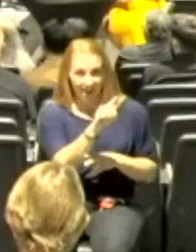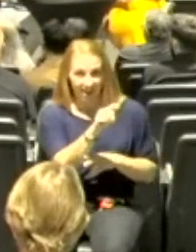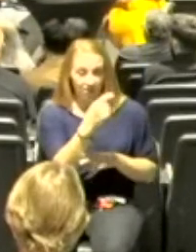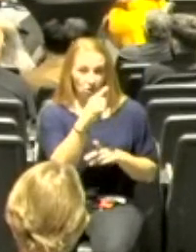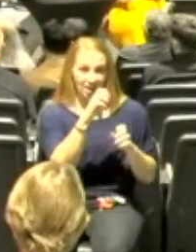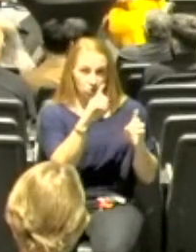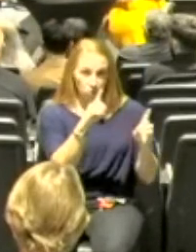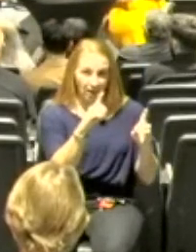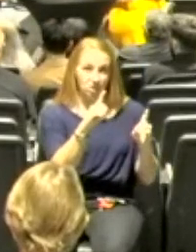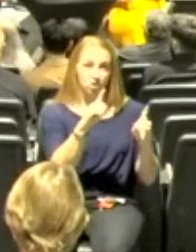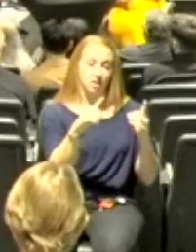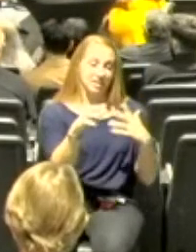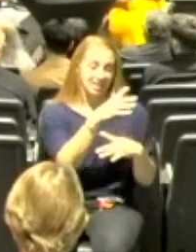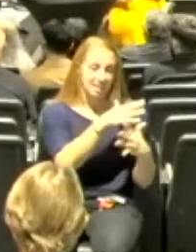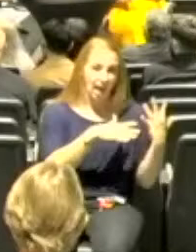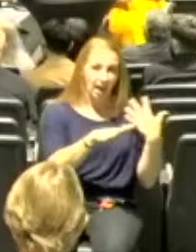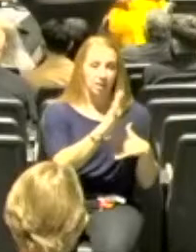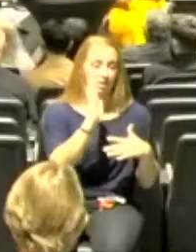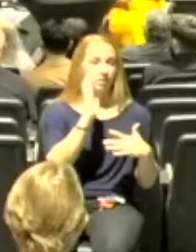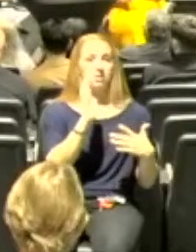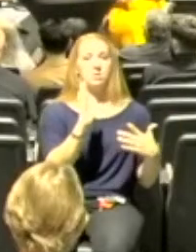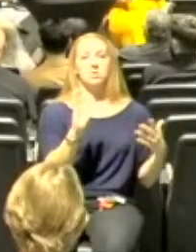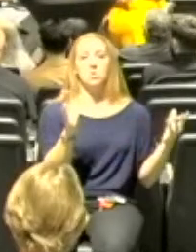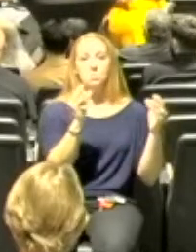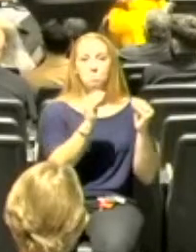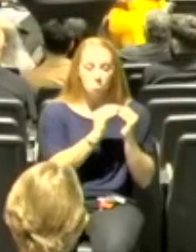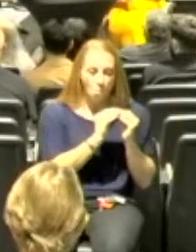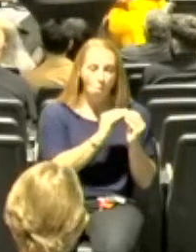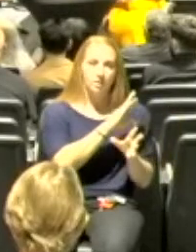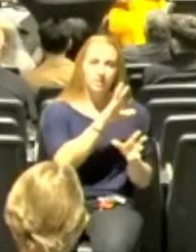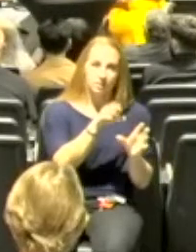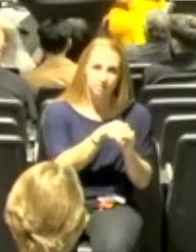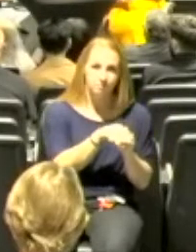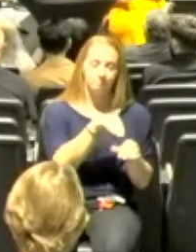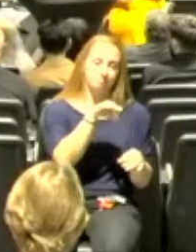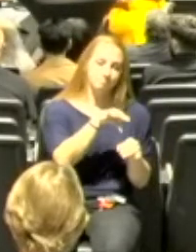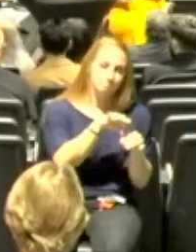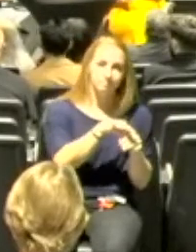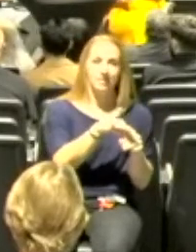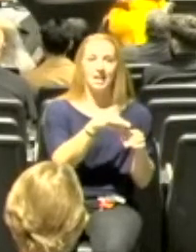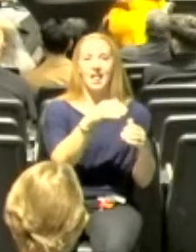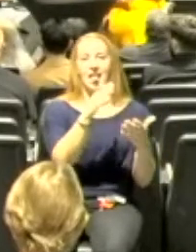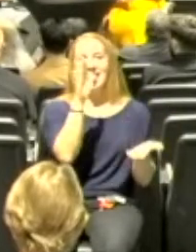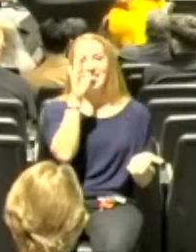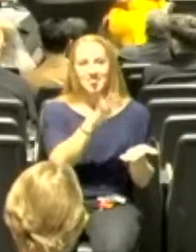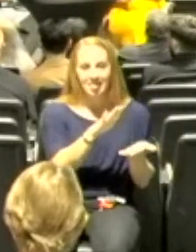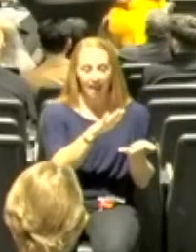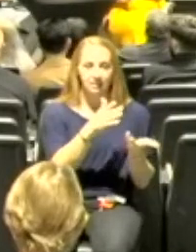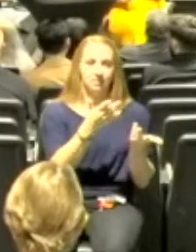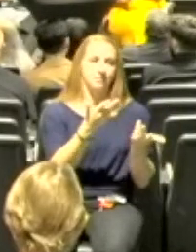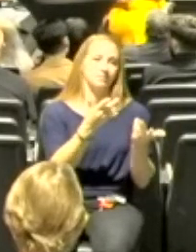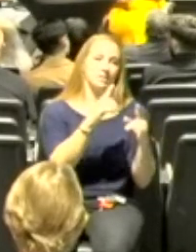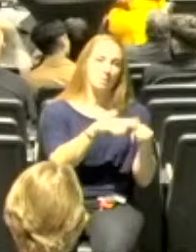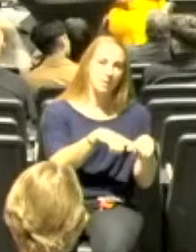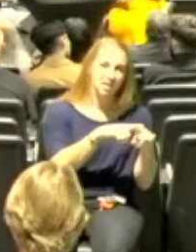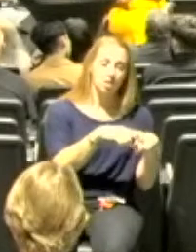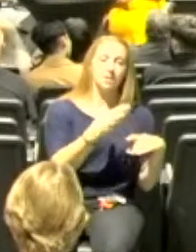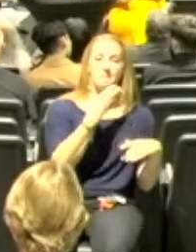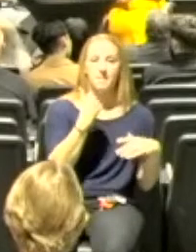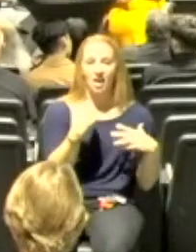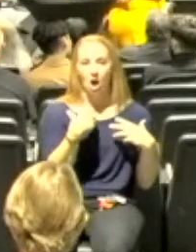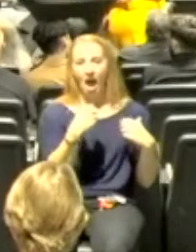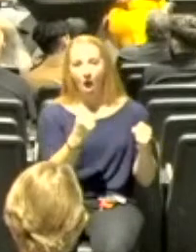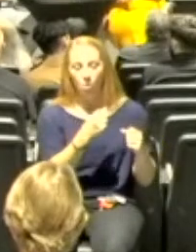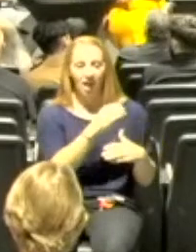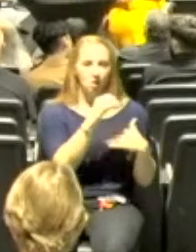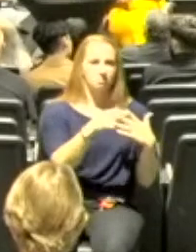you see a profound statement around greater voter engagement, less dependence on health outcome, better health outcomes, all the things that